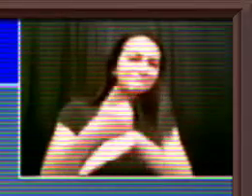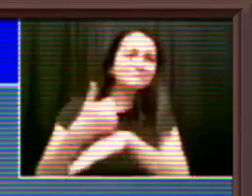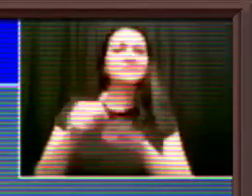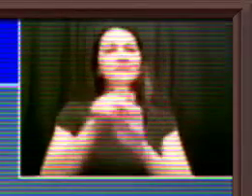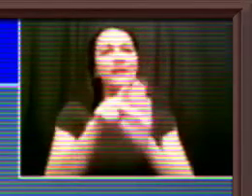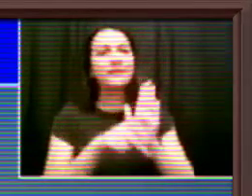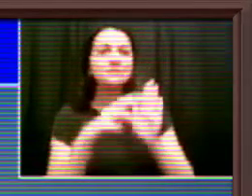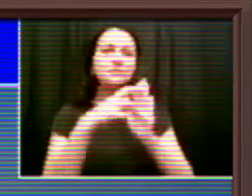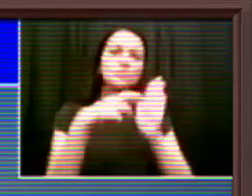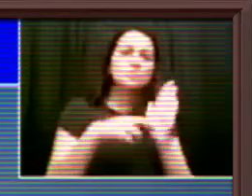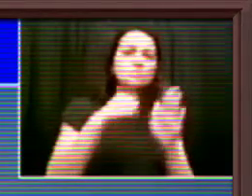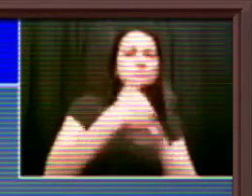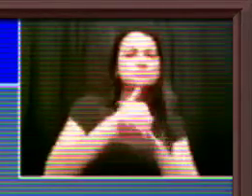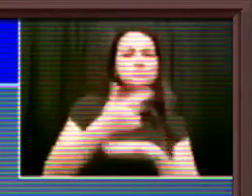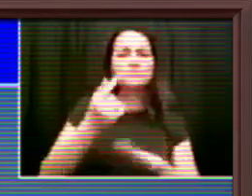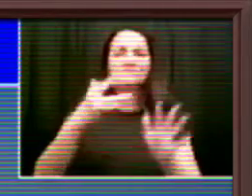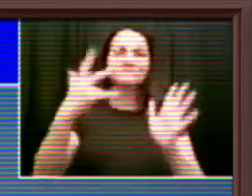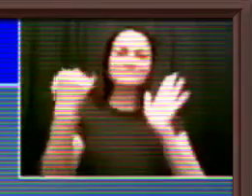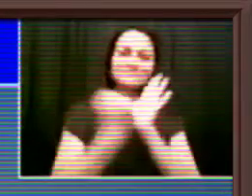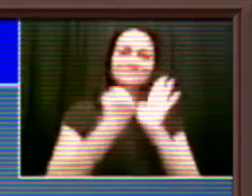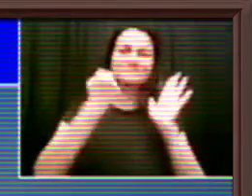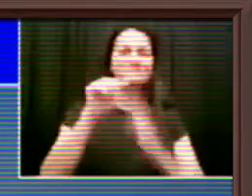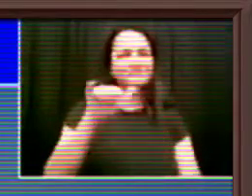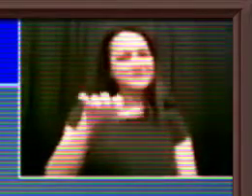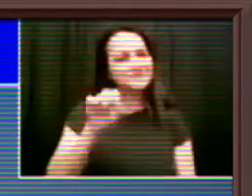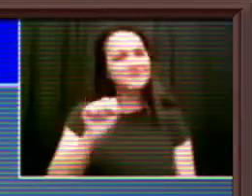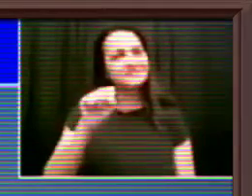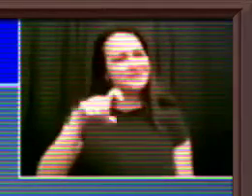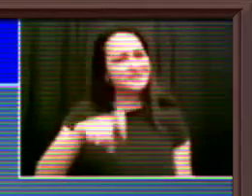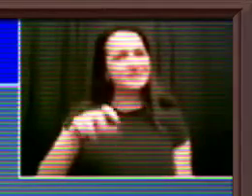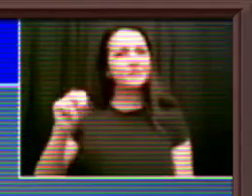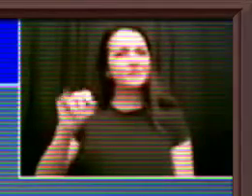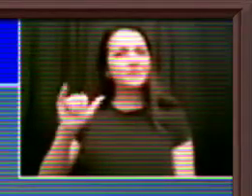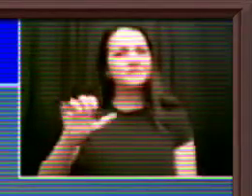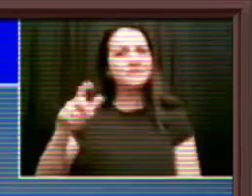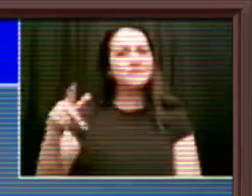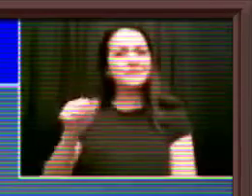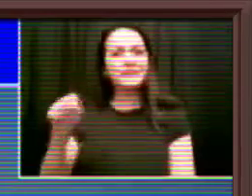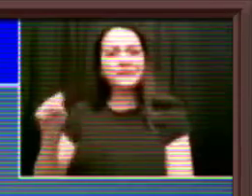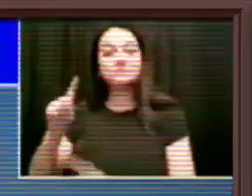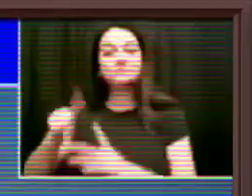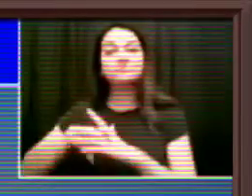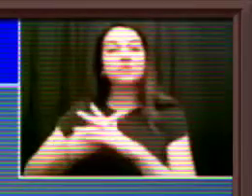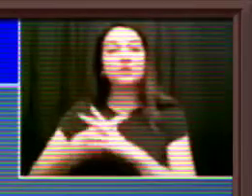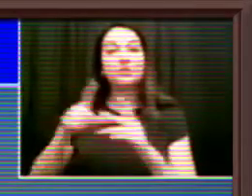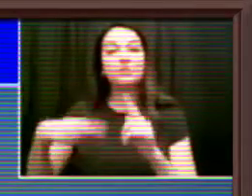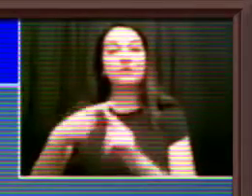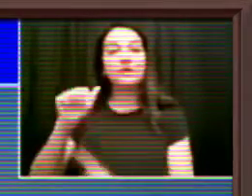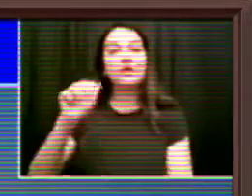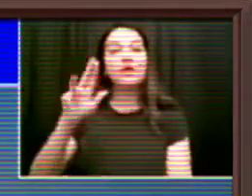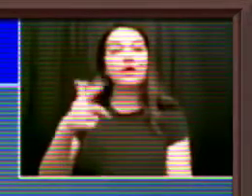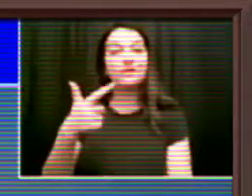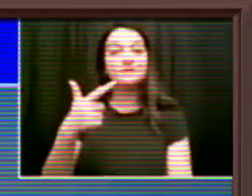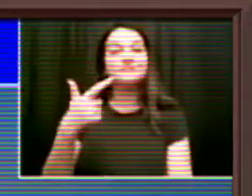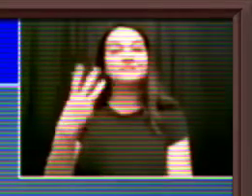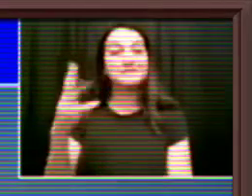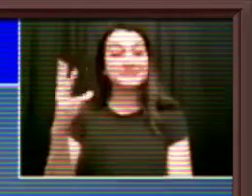you got constitutional law. Then you have state law, then local law.